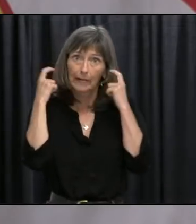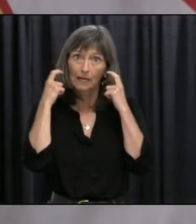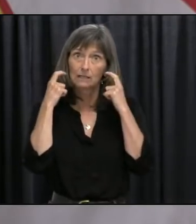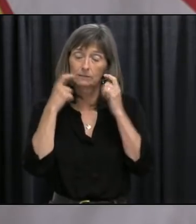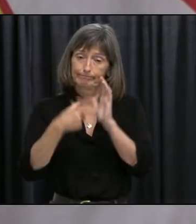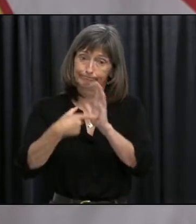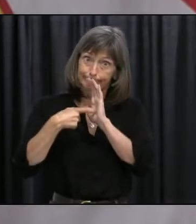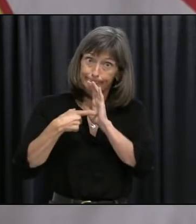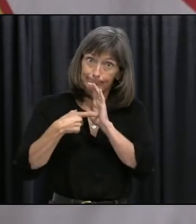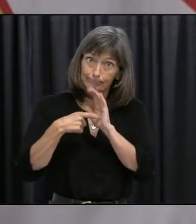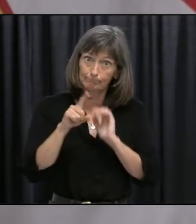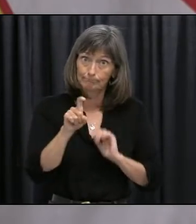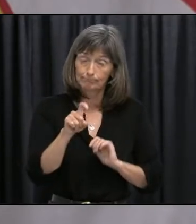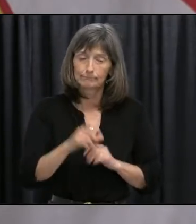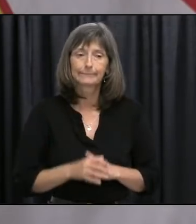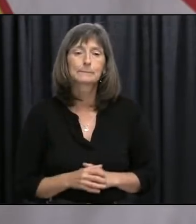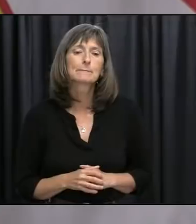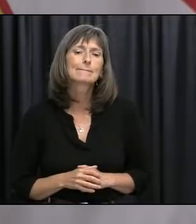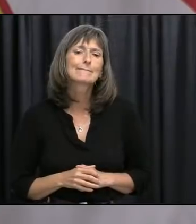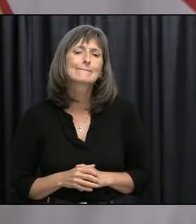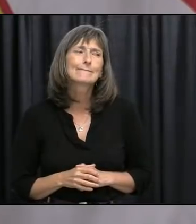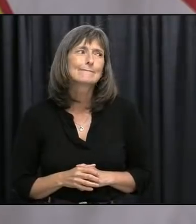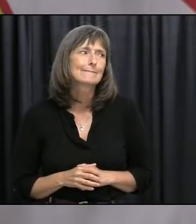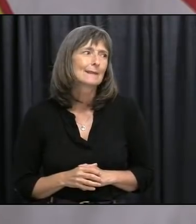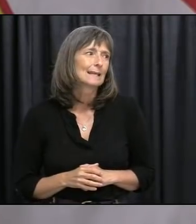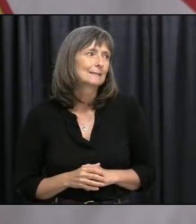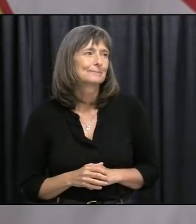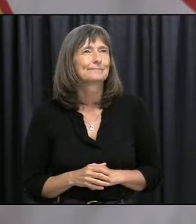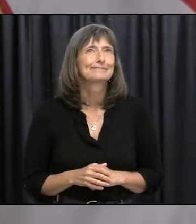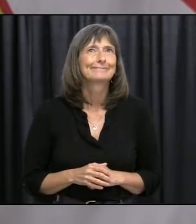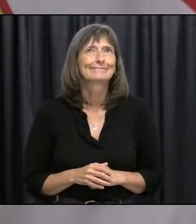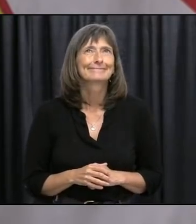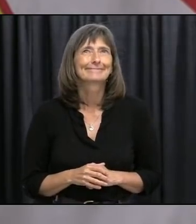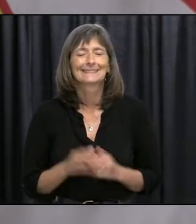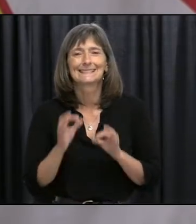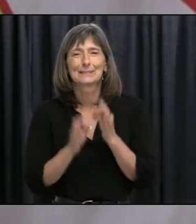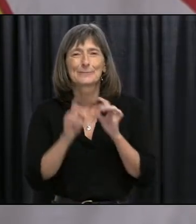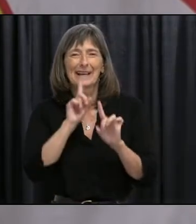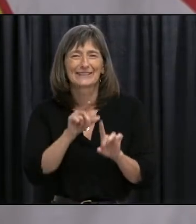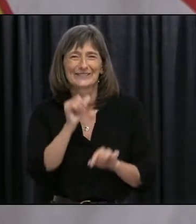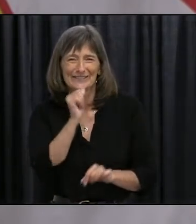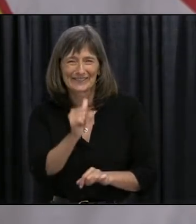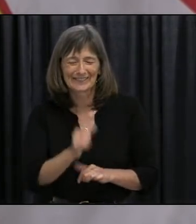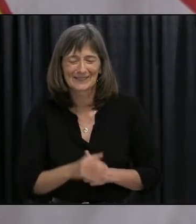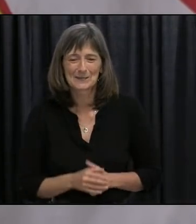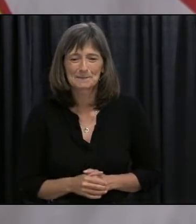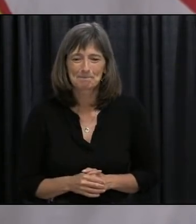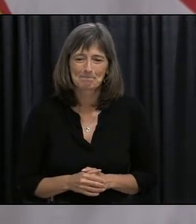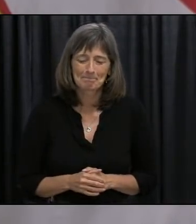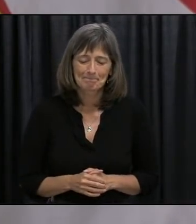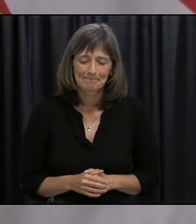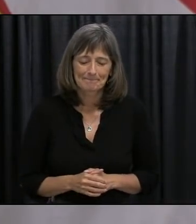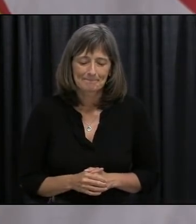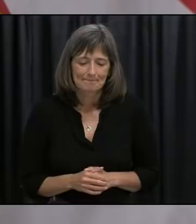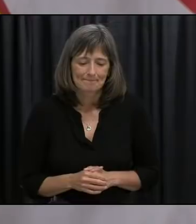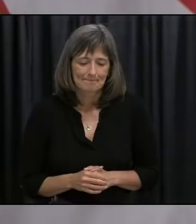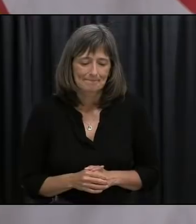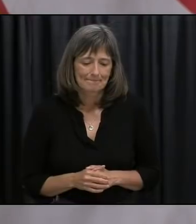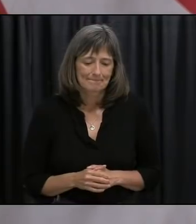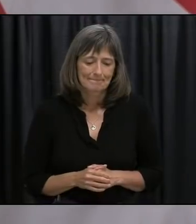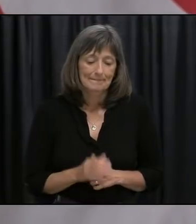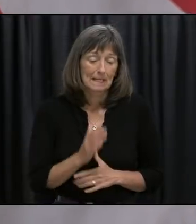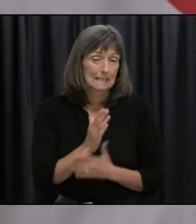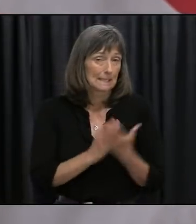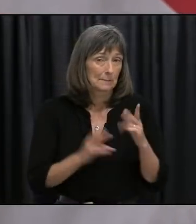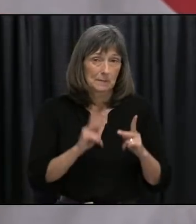mandatory mask wearing is, it's not a simple yes or no question or answer. You know, there are things to consider. There are people who